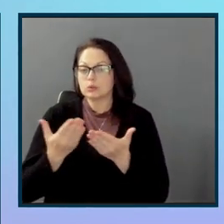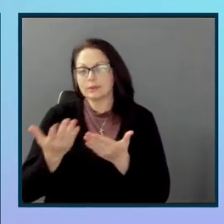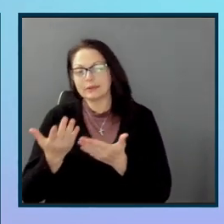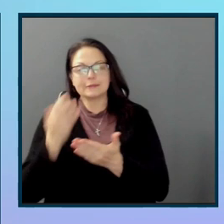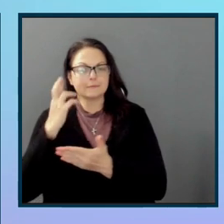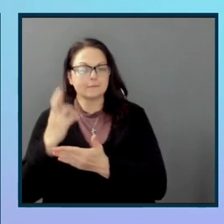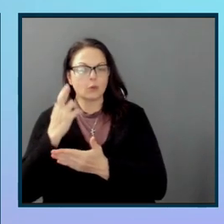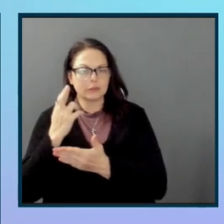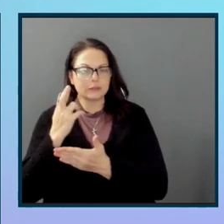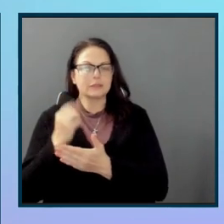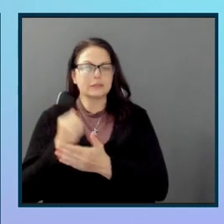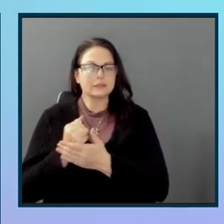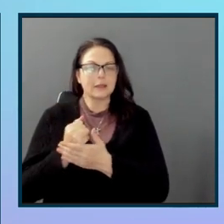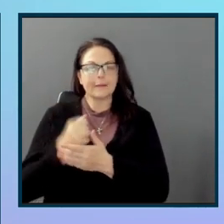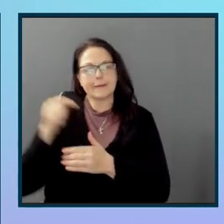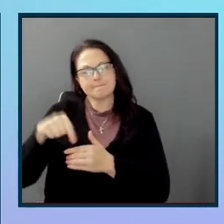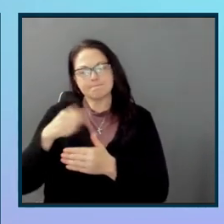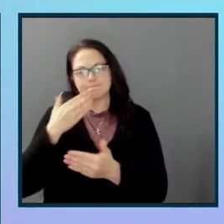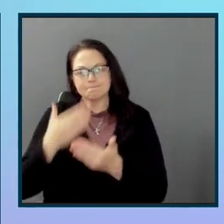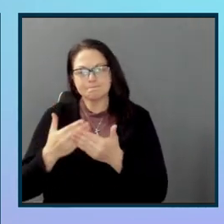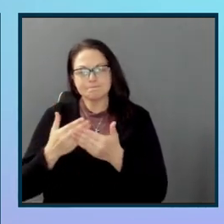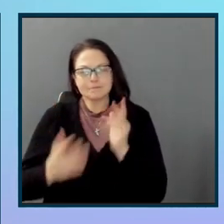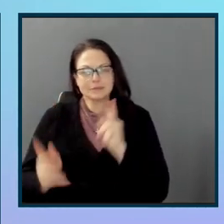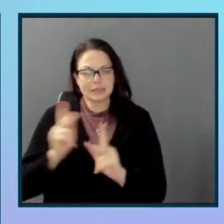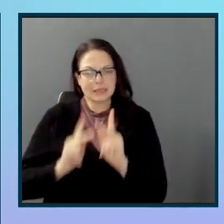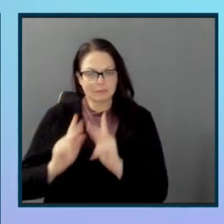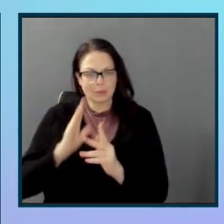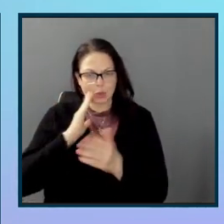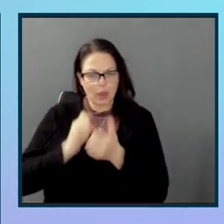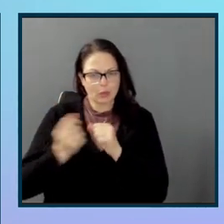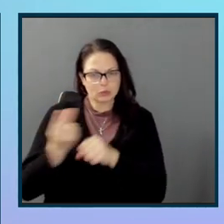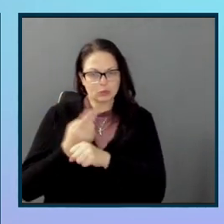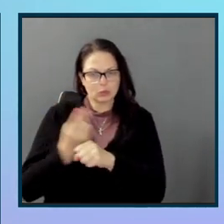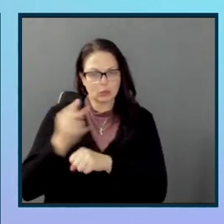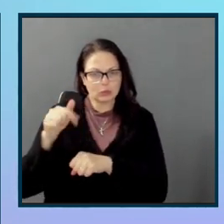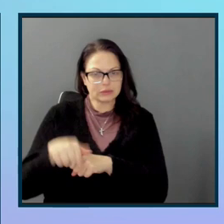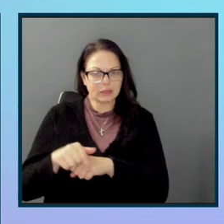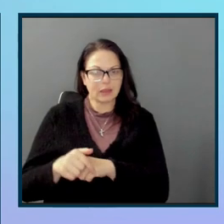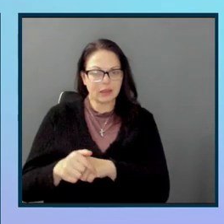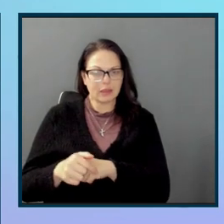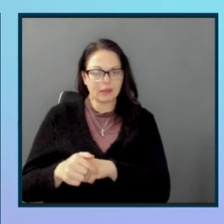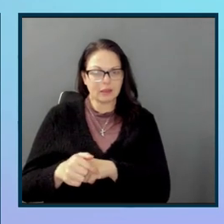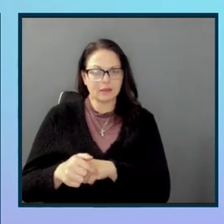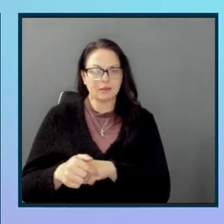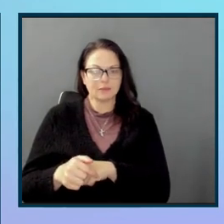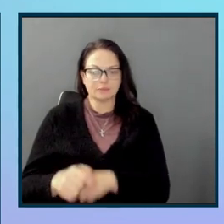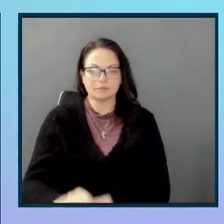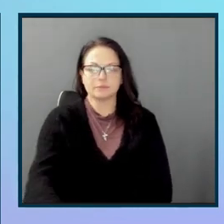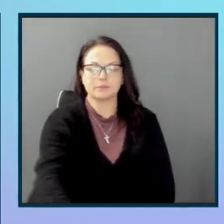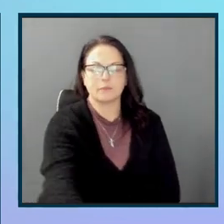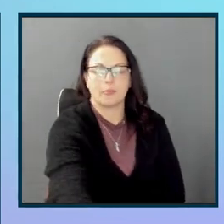those patterns are pretty solid and people know how to interact with them. Because if you feel the need to create a